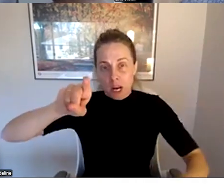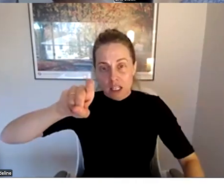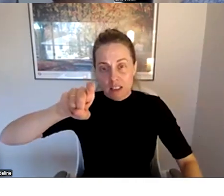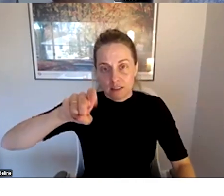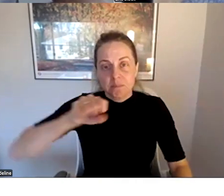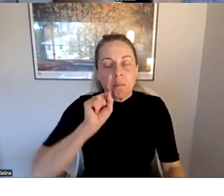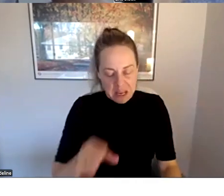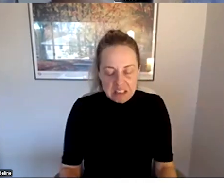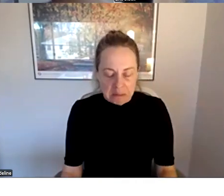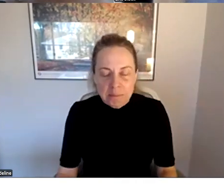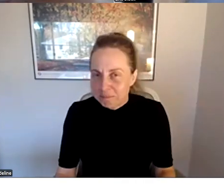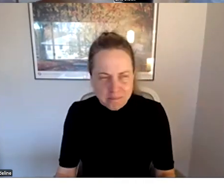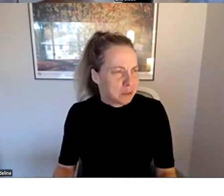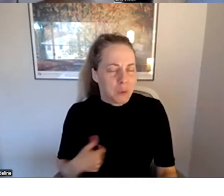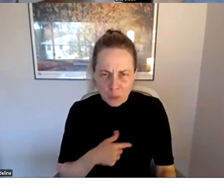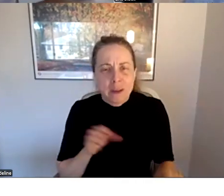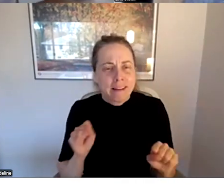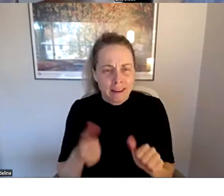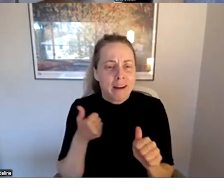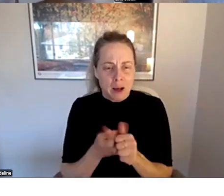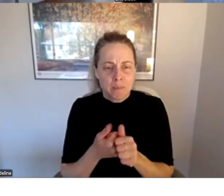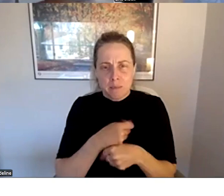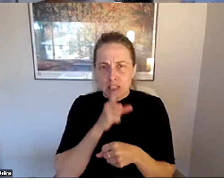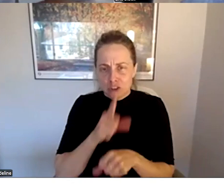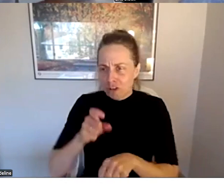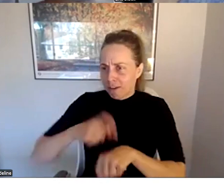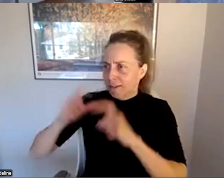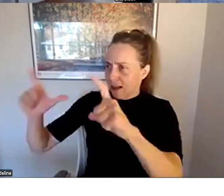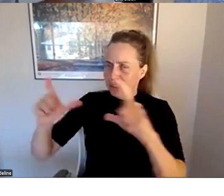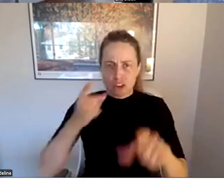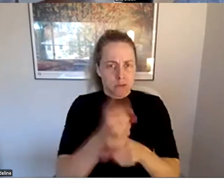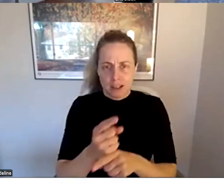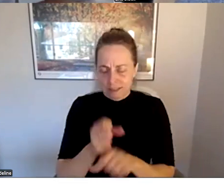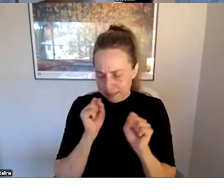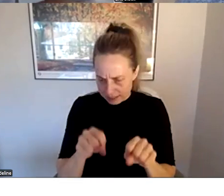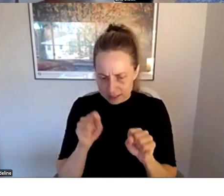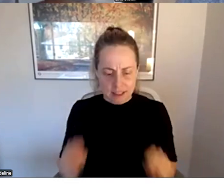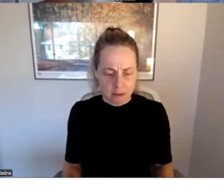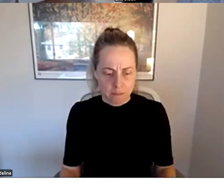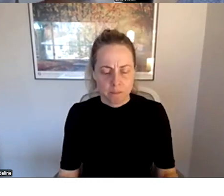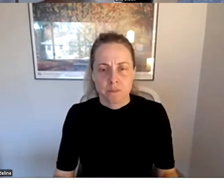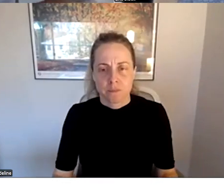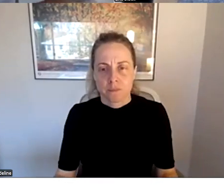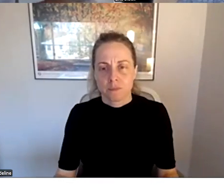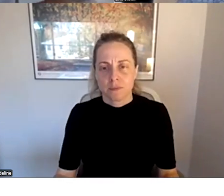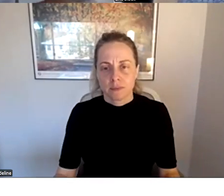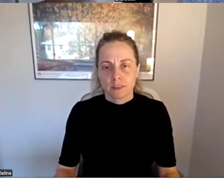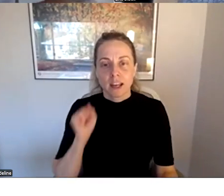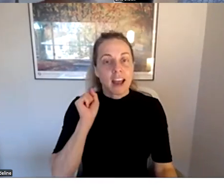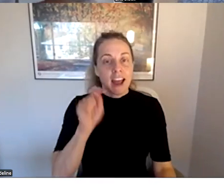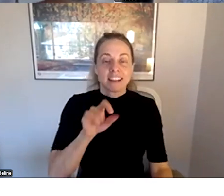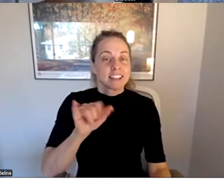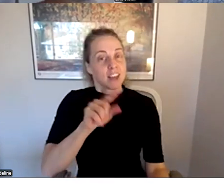Yes, we can update the clocks, right? So I think just asking the question, what might help you? And in